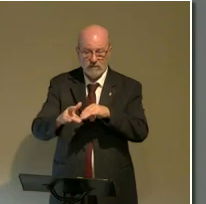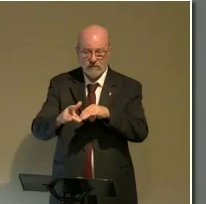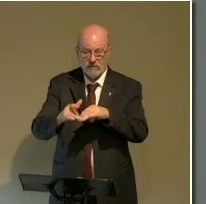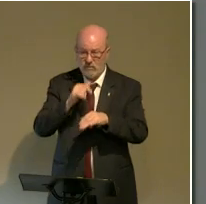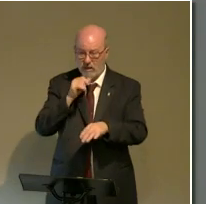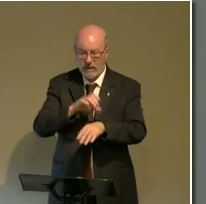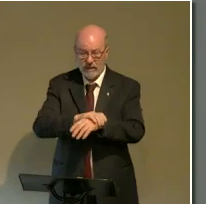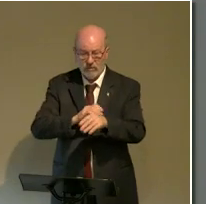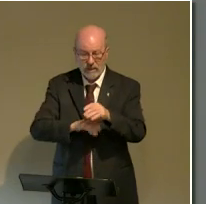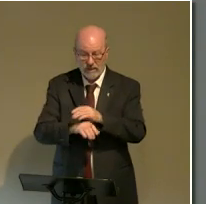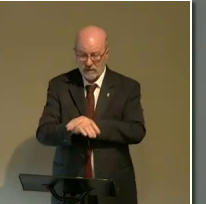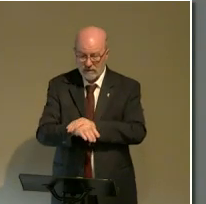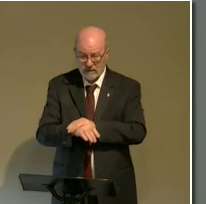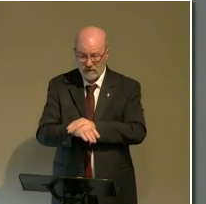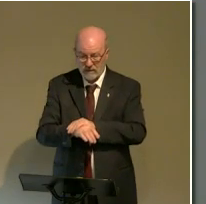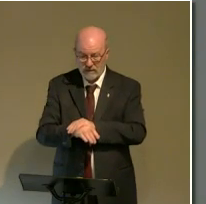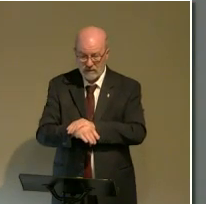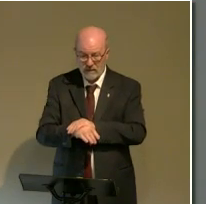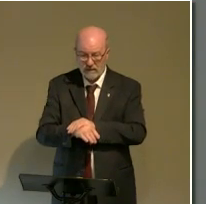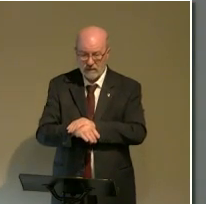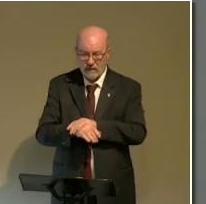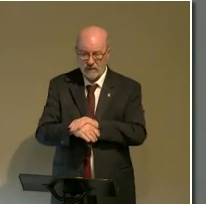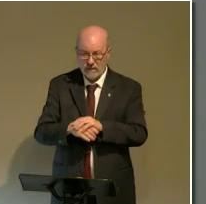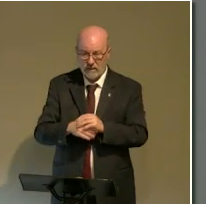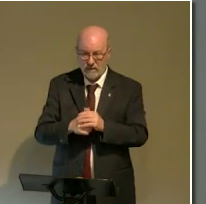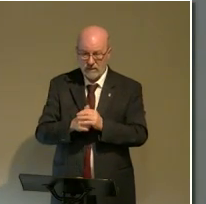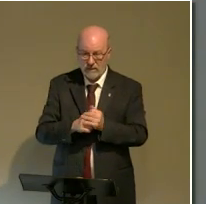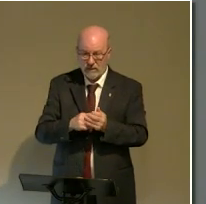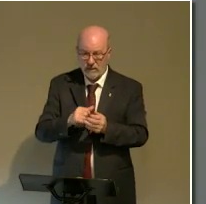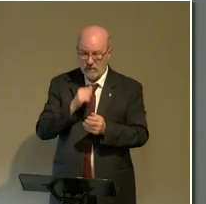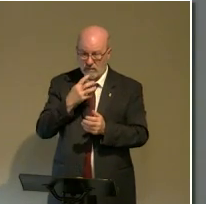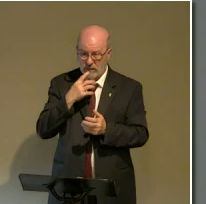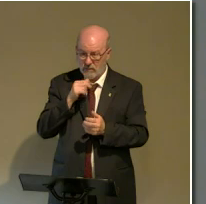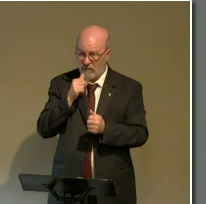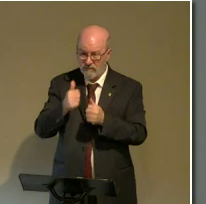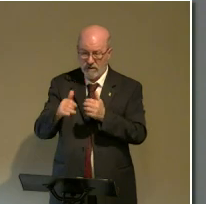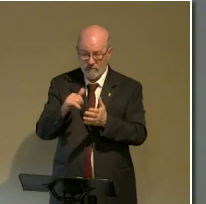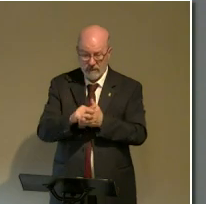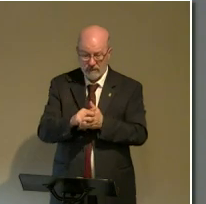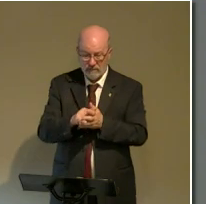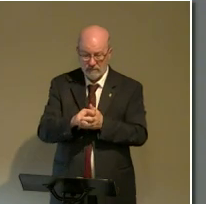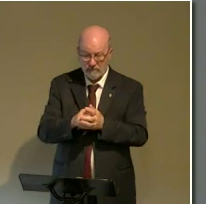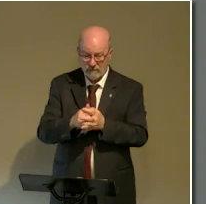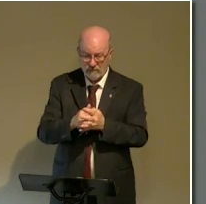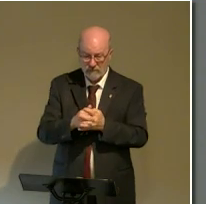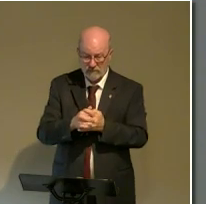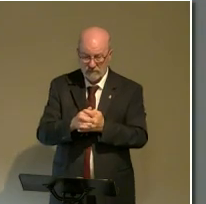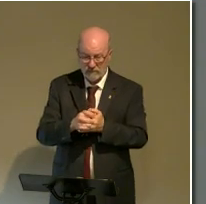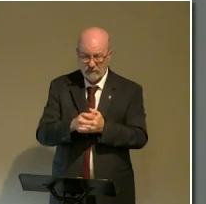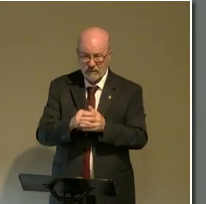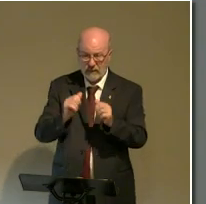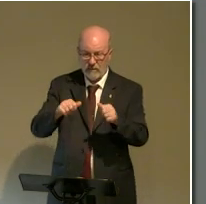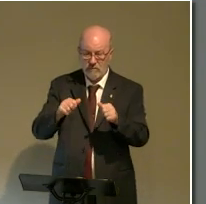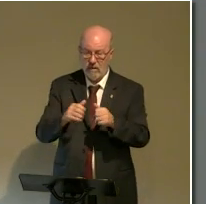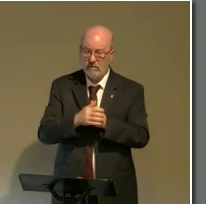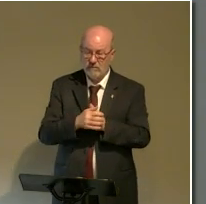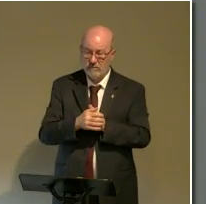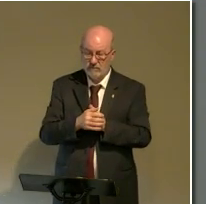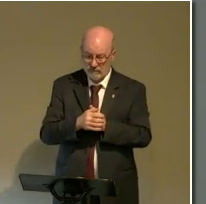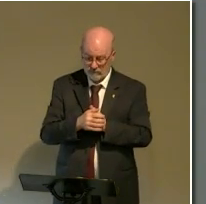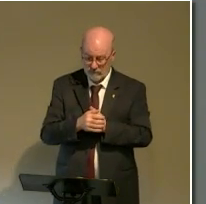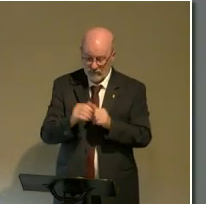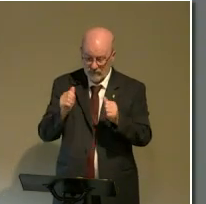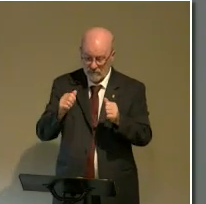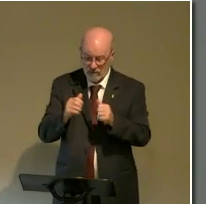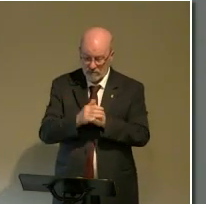arrested. I don't want to say we're not that far from that, but it's possible, guys, right?